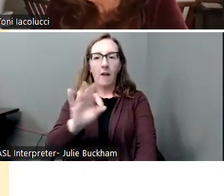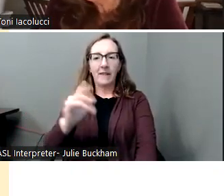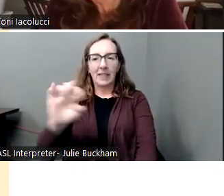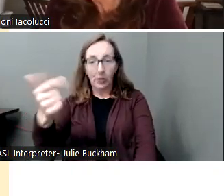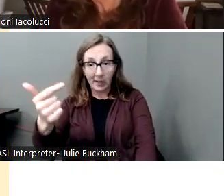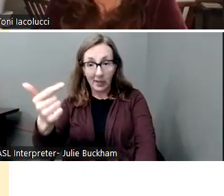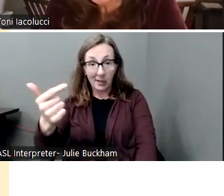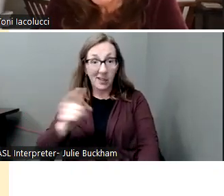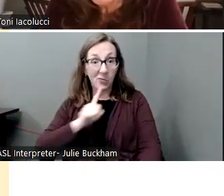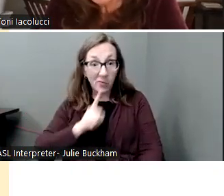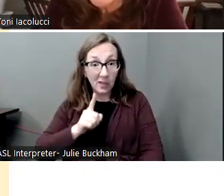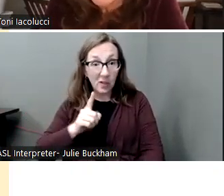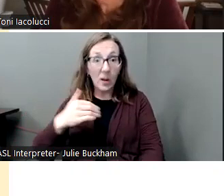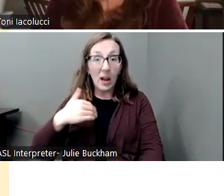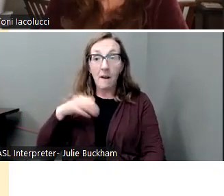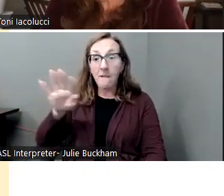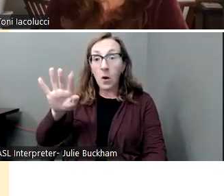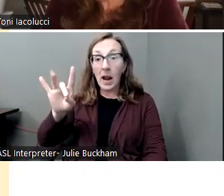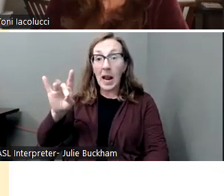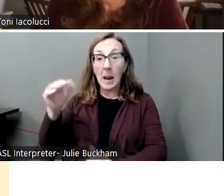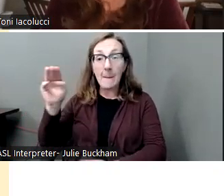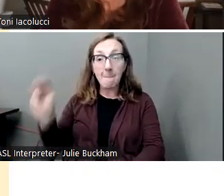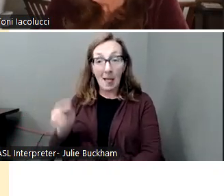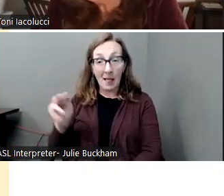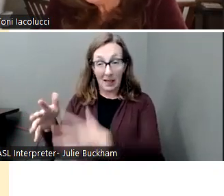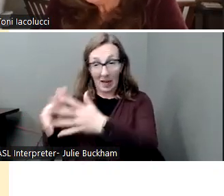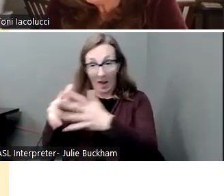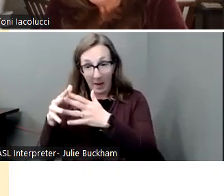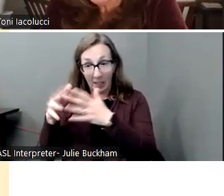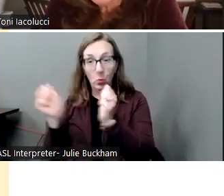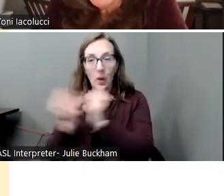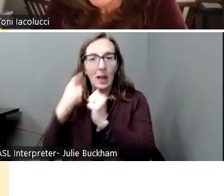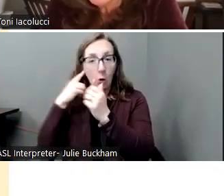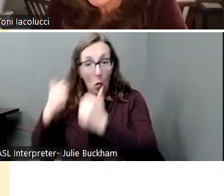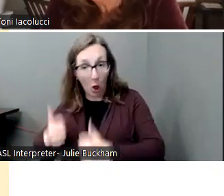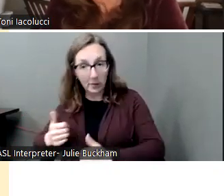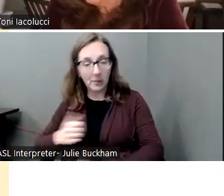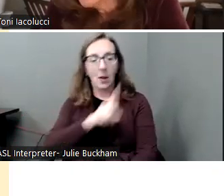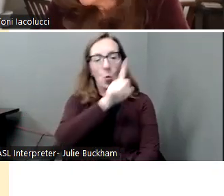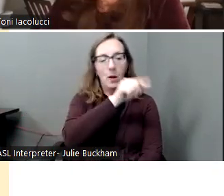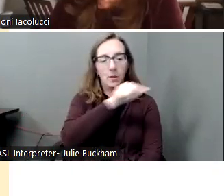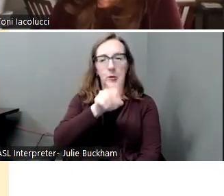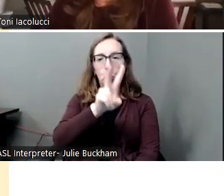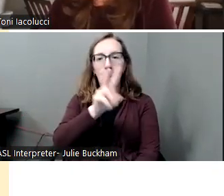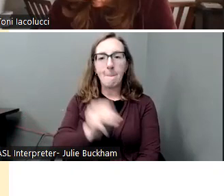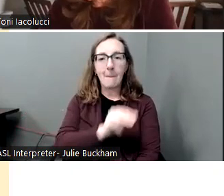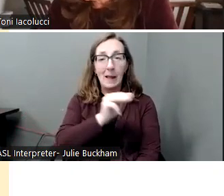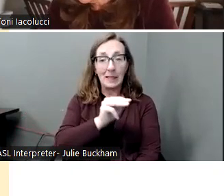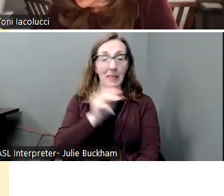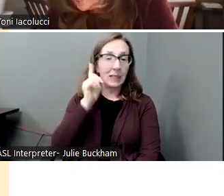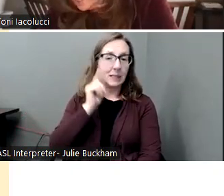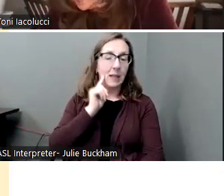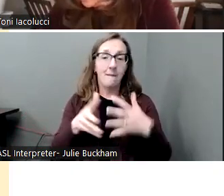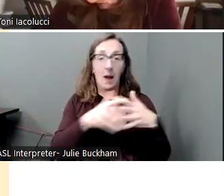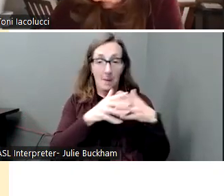million Americans with hearing loss, and there are only 1 to 2 million deaf Americans who use American Sign